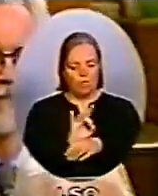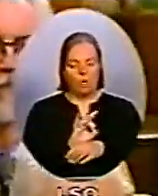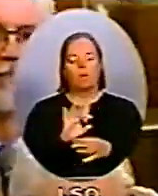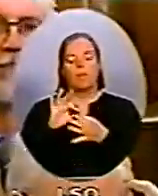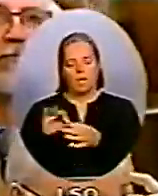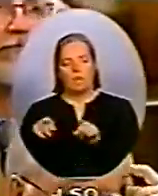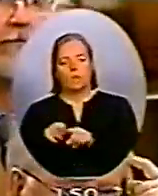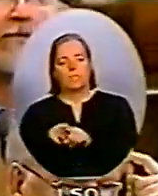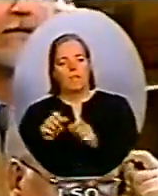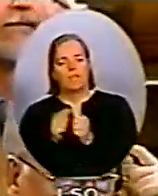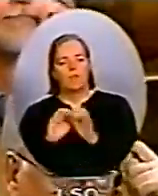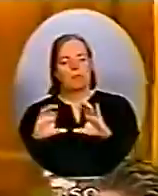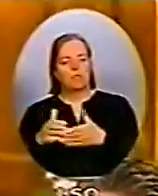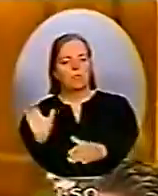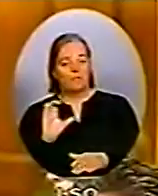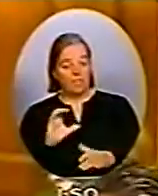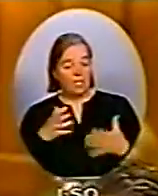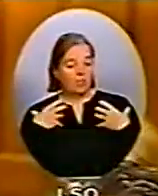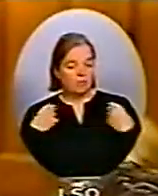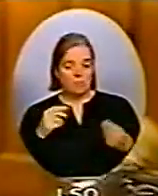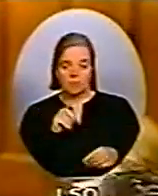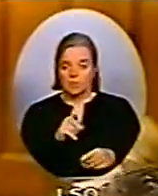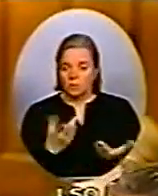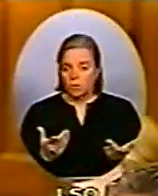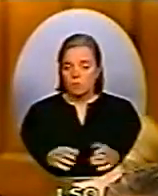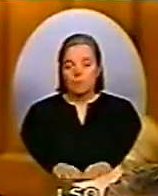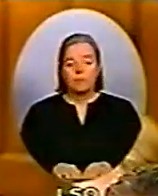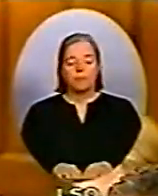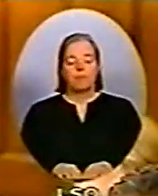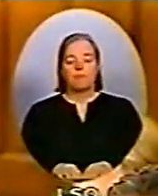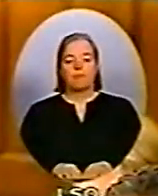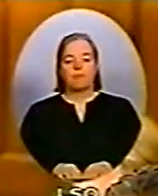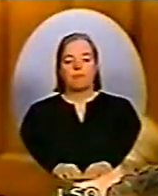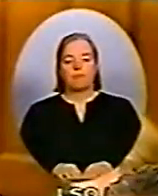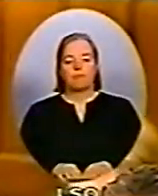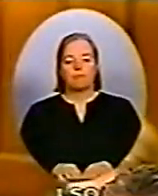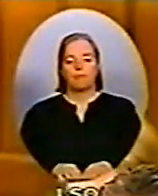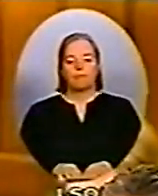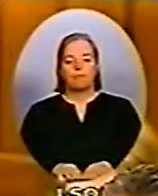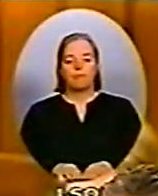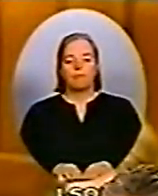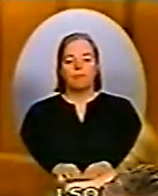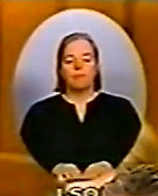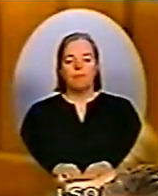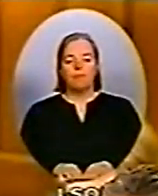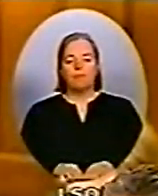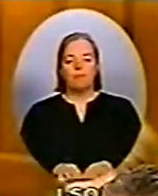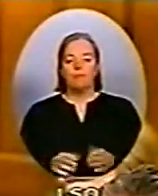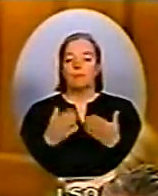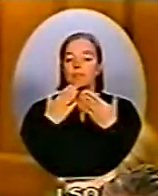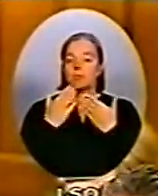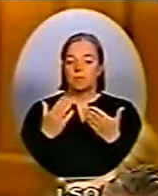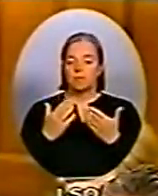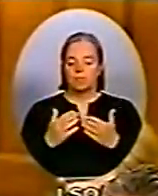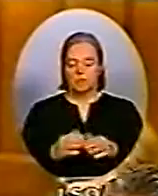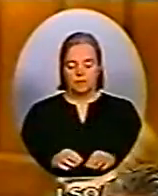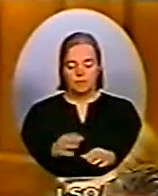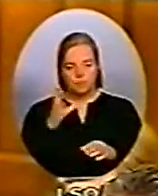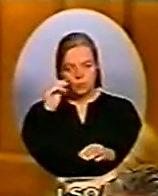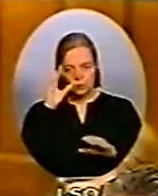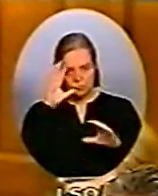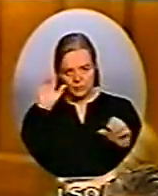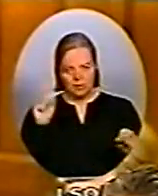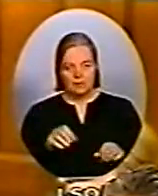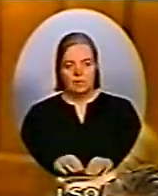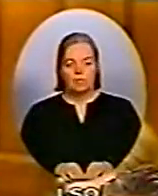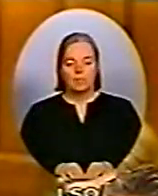Honourable Parliamentary Secretary to the Prime Minister. Thank you, Mr. Speaker. Simple answer. The member is absolutely incorrect in stating that any